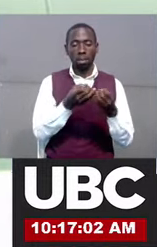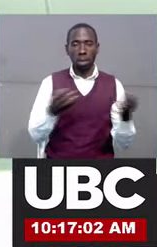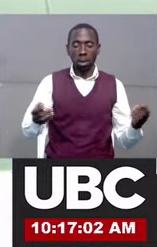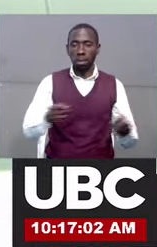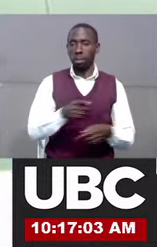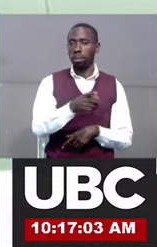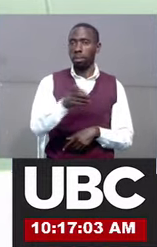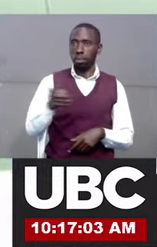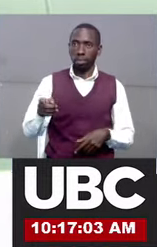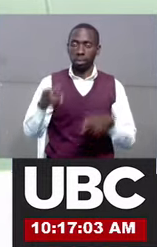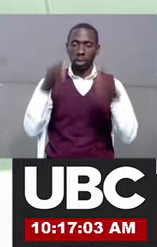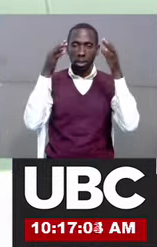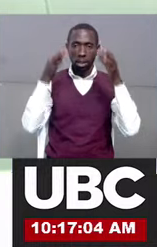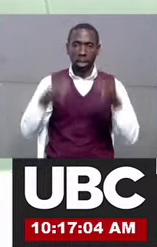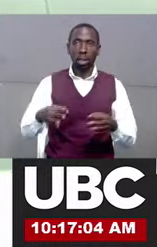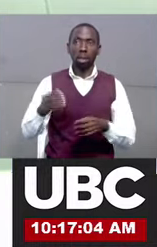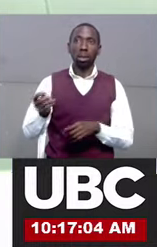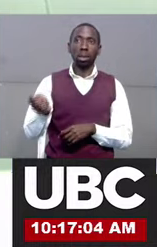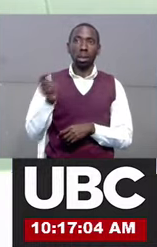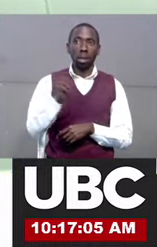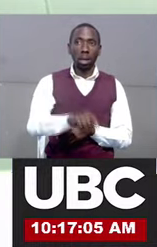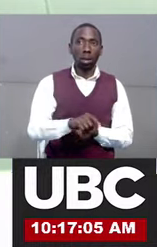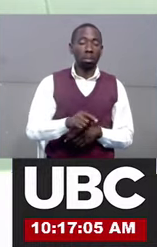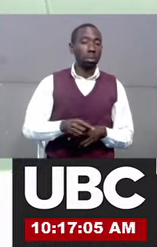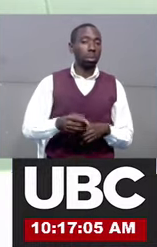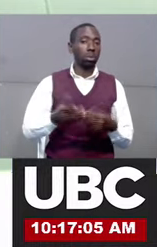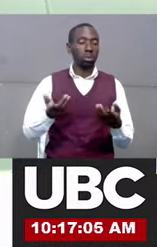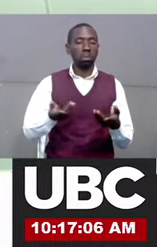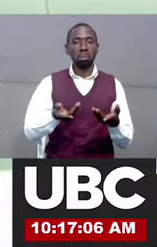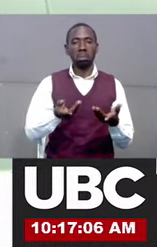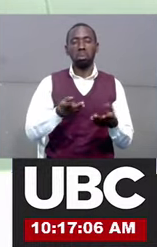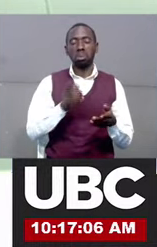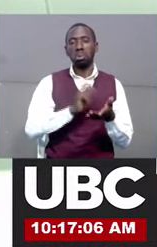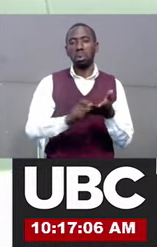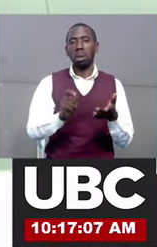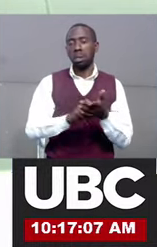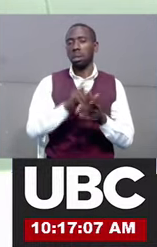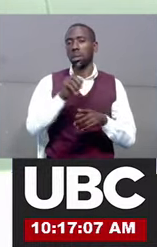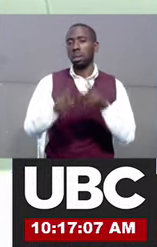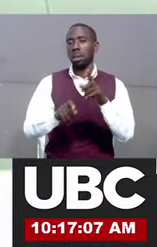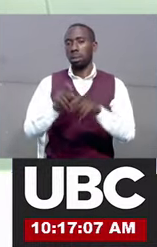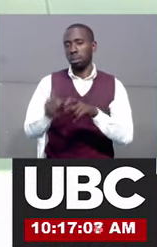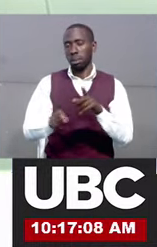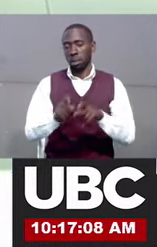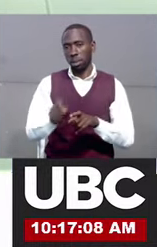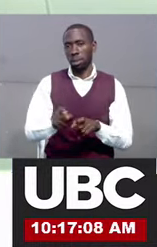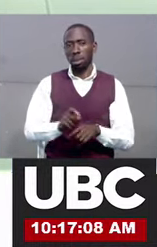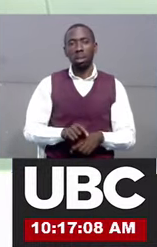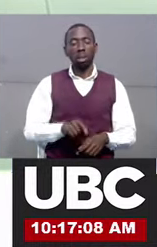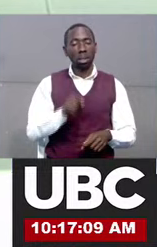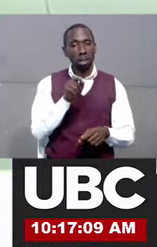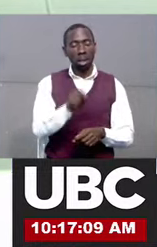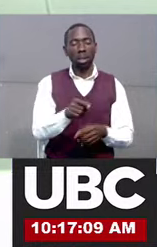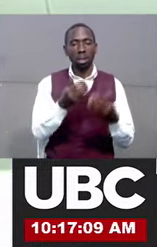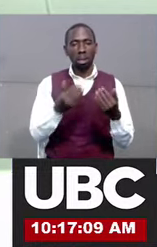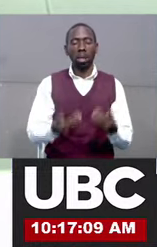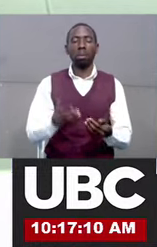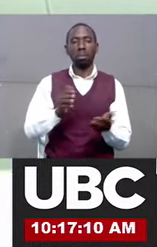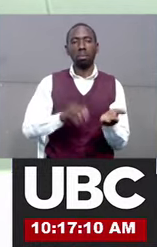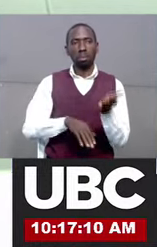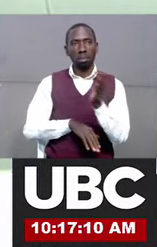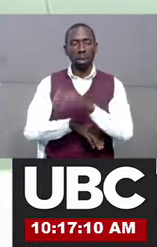up, and many might come up, many of them, to subject teachers maybe to those examinations. And that goes to the Minister of